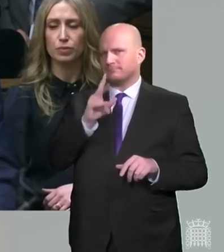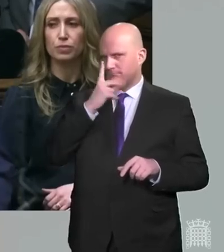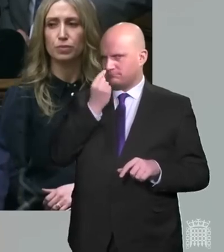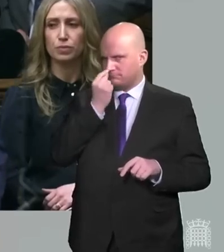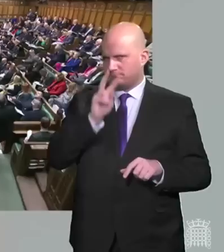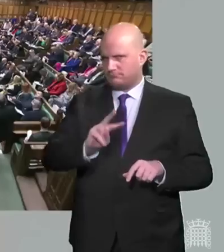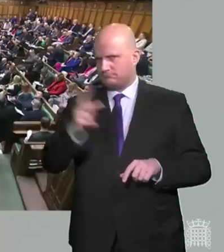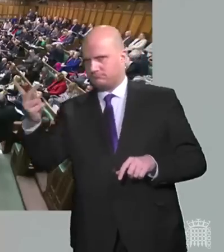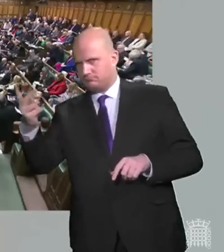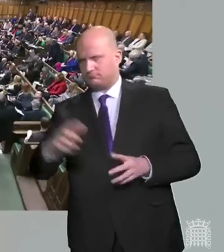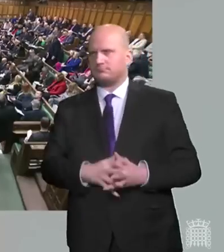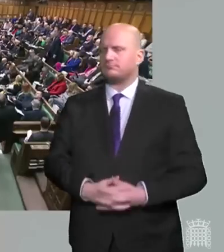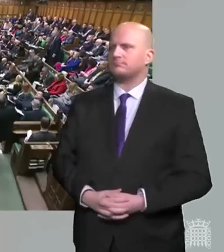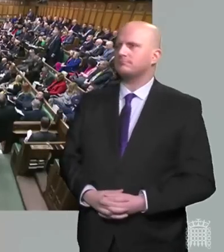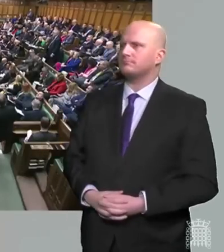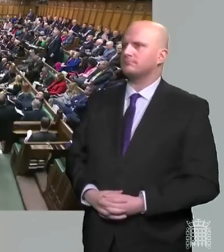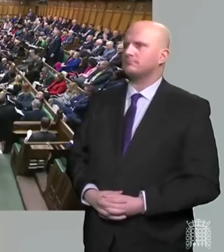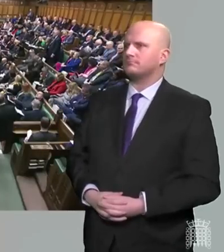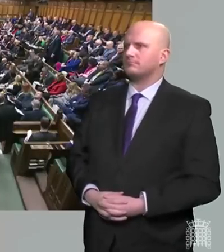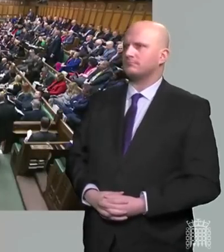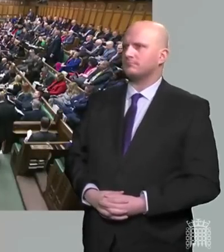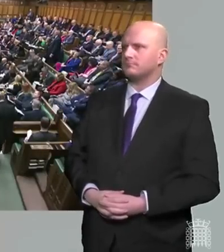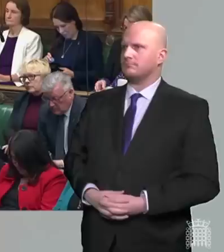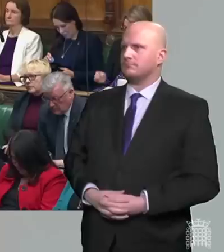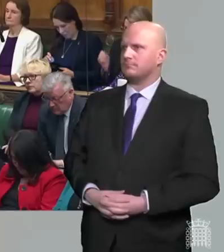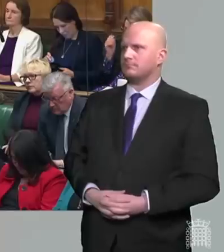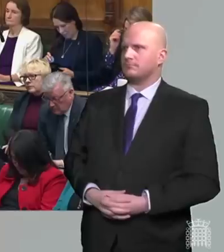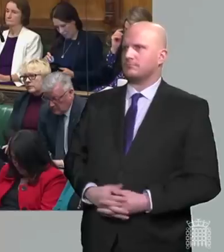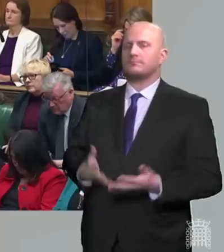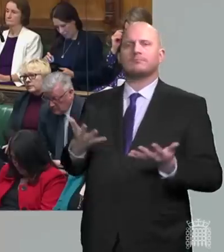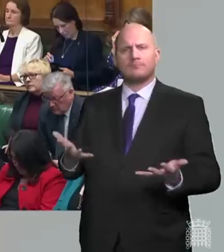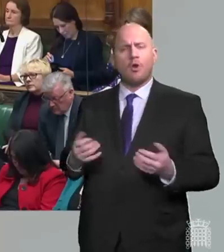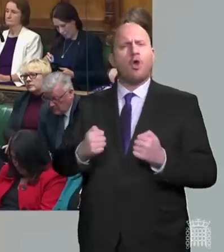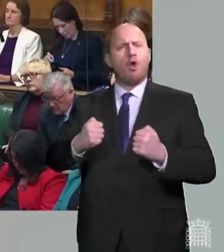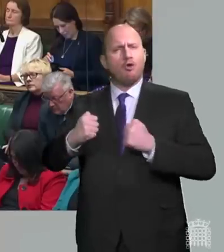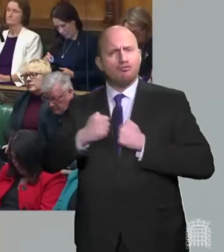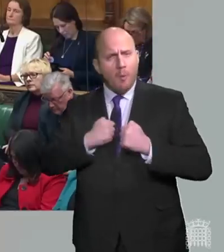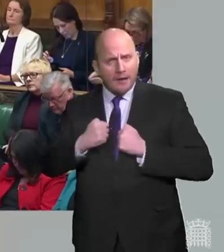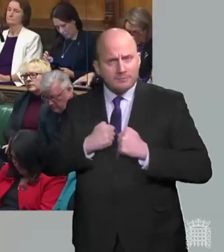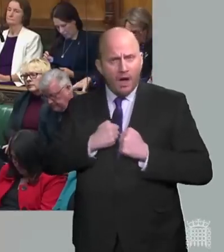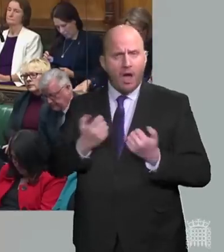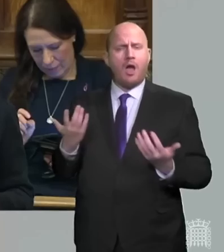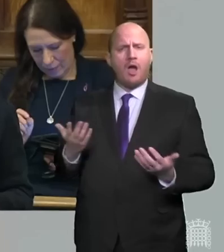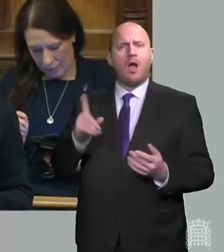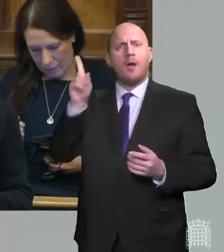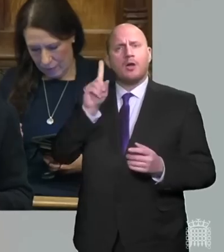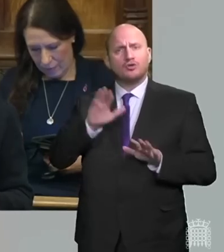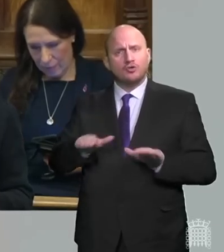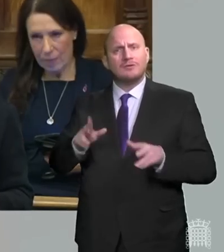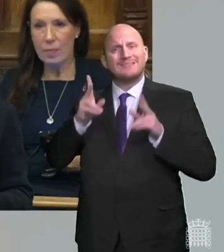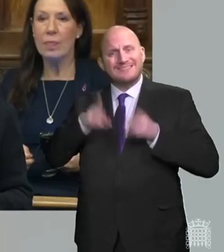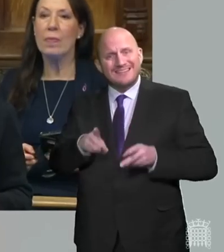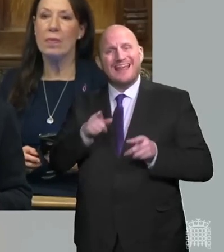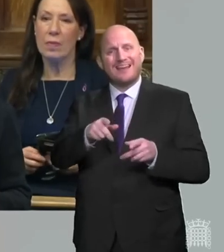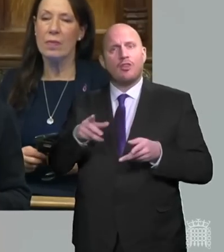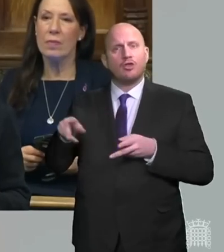Olivia Blake. Thank you, Mr Speaker. From Rwanda to deaths in the Channel and the latest scandal of missing children, refugees and